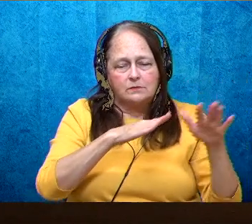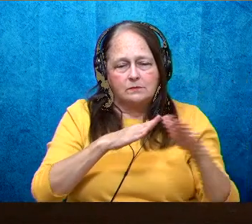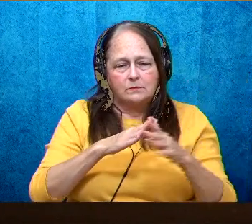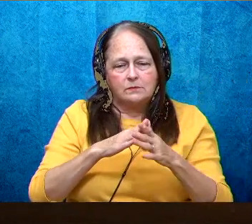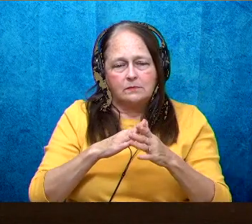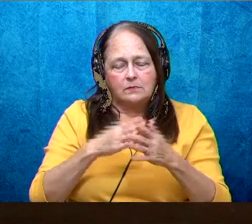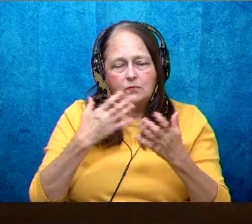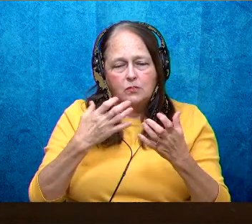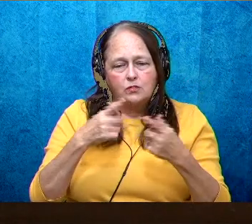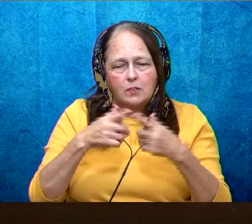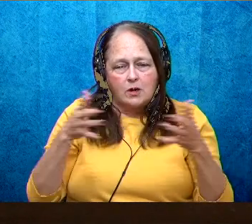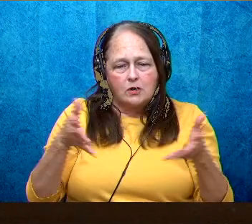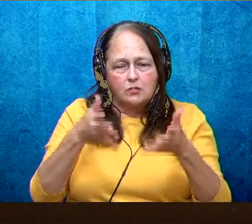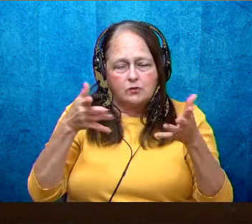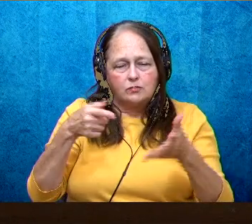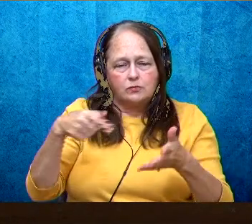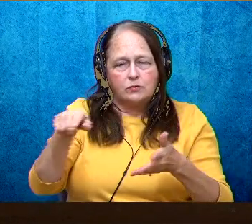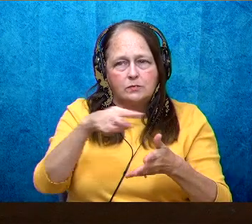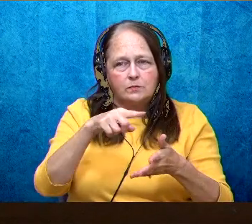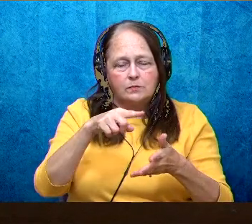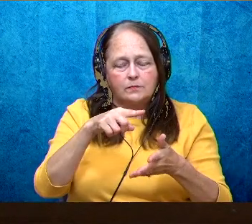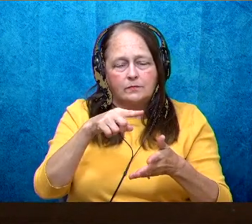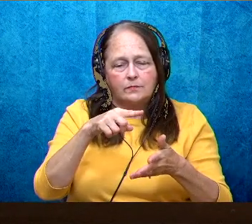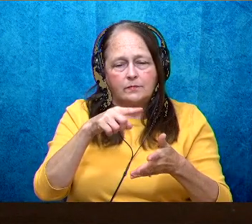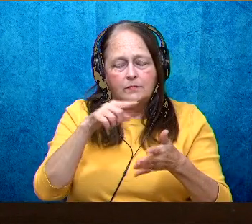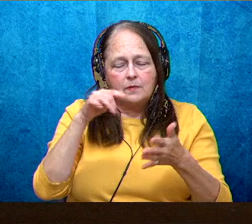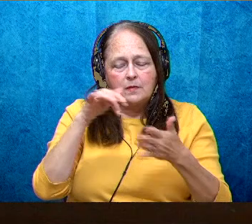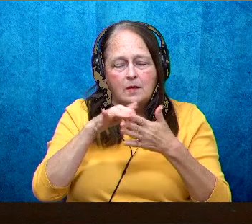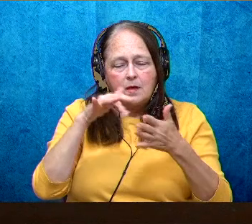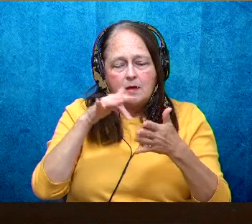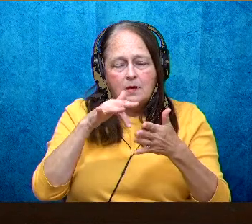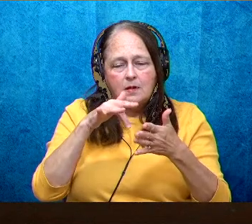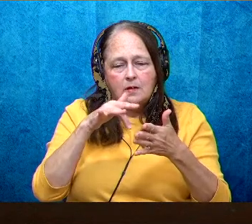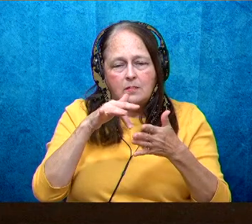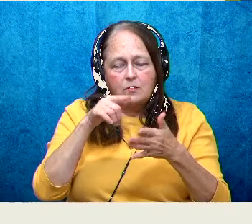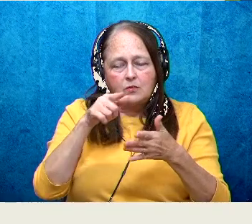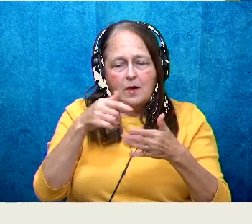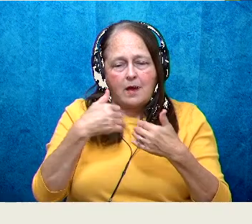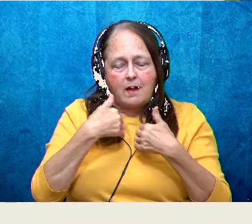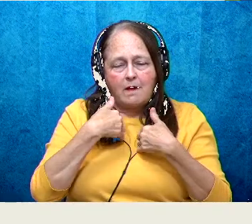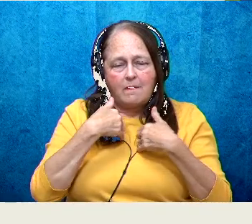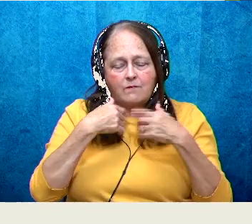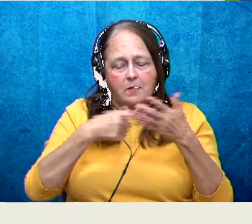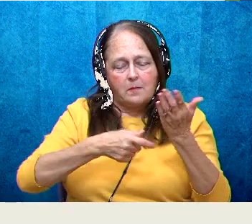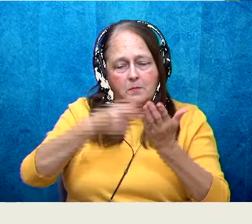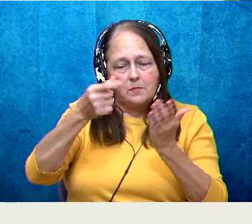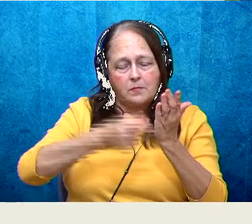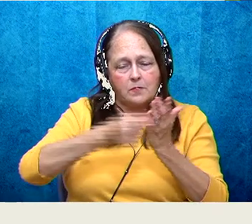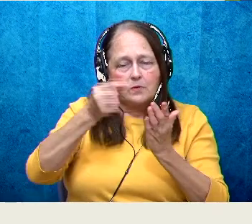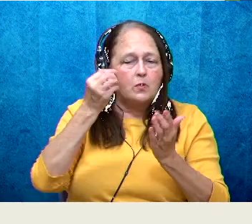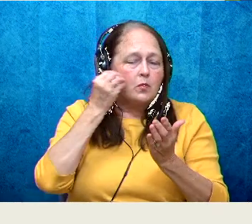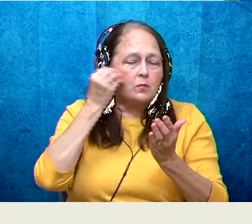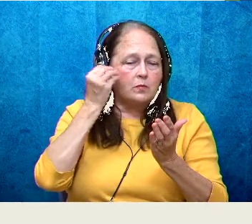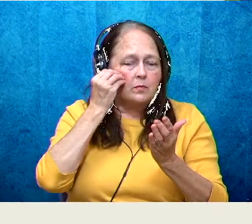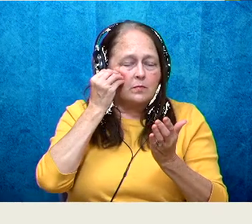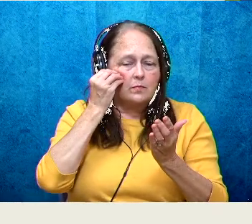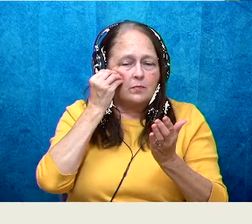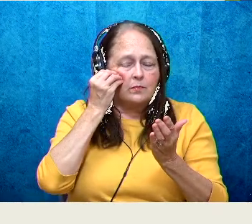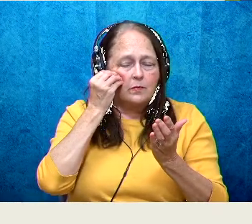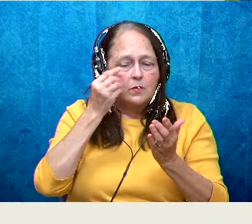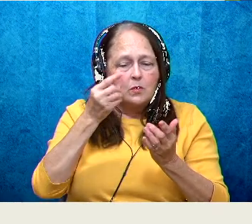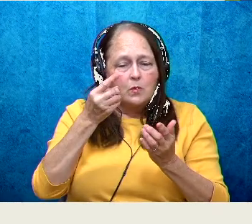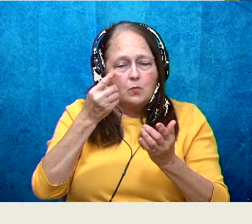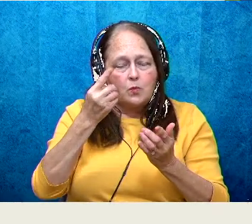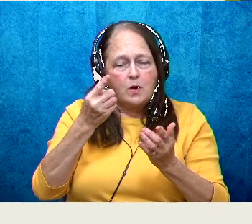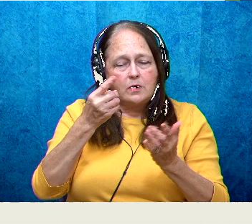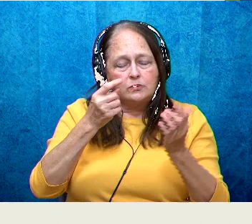I would like to encourage you to take a look at a case study of the Aral Sea. If you've got the packets and you're following along at home, then I want you to consider one